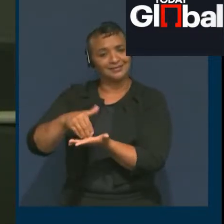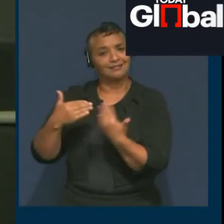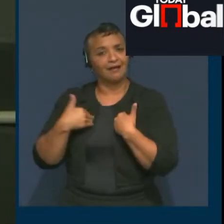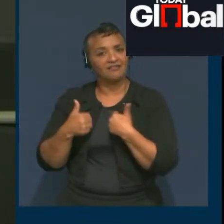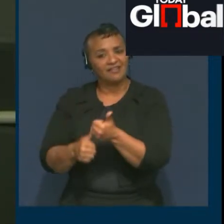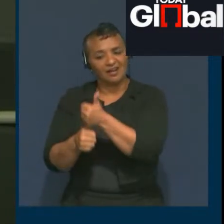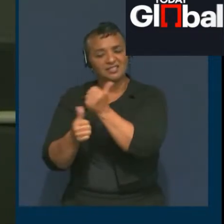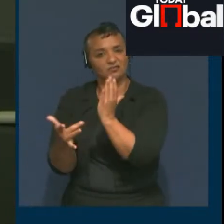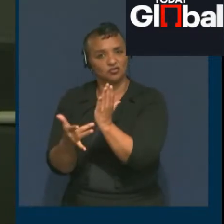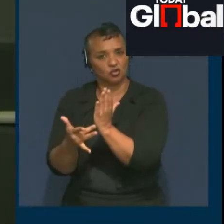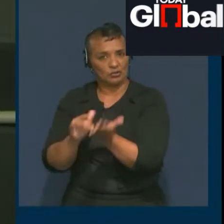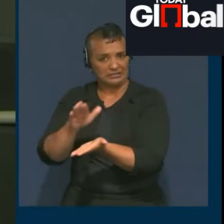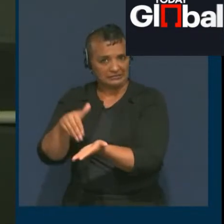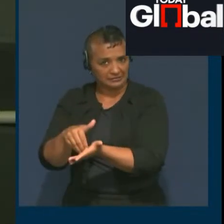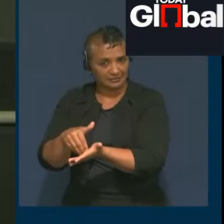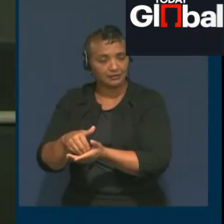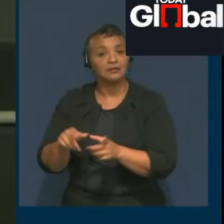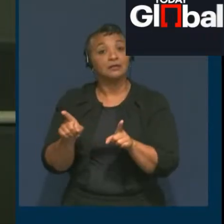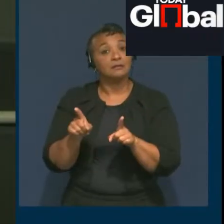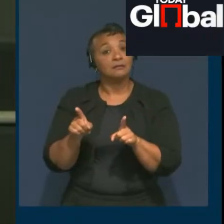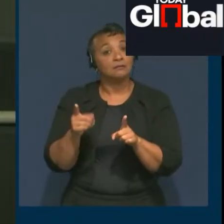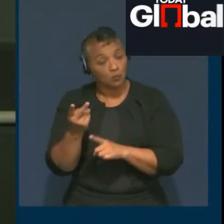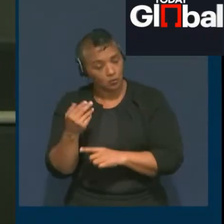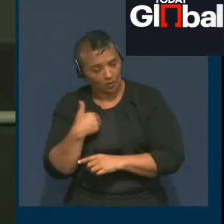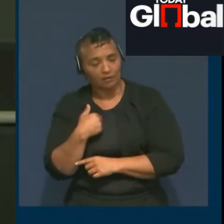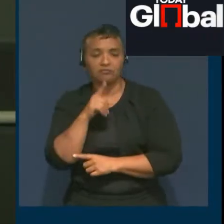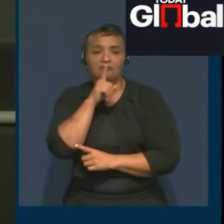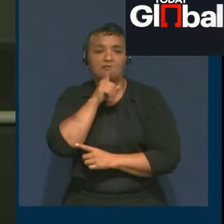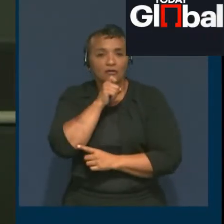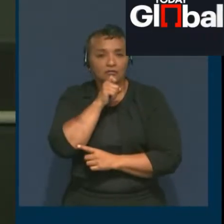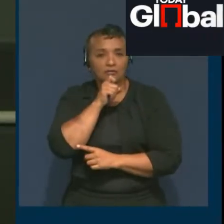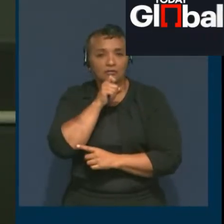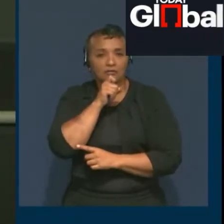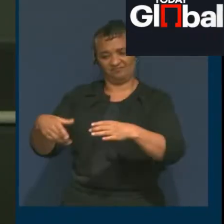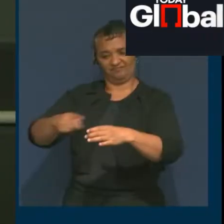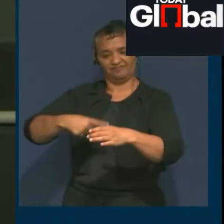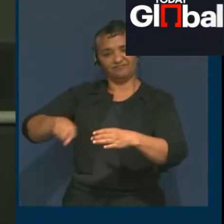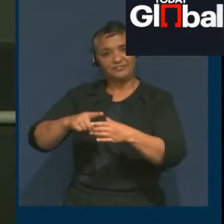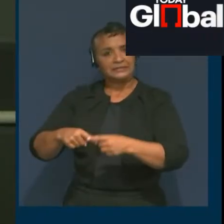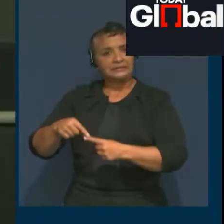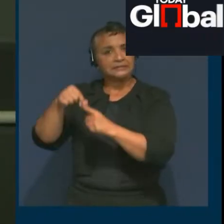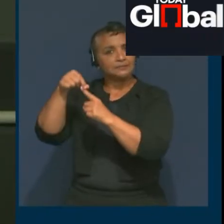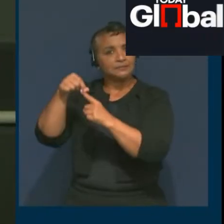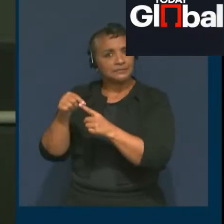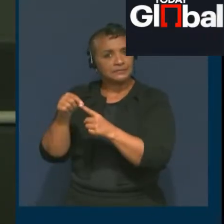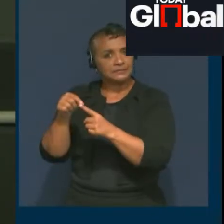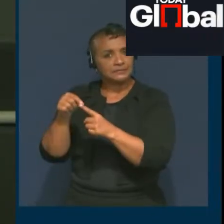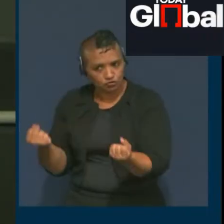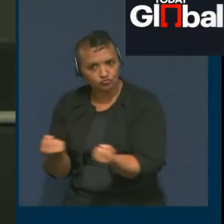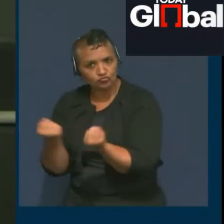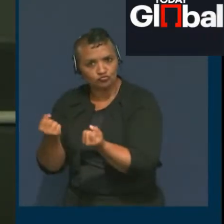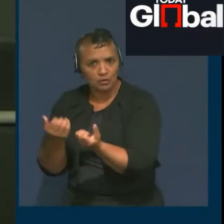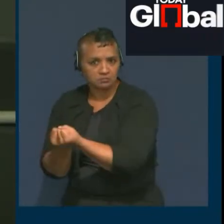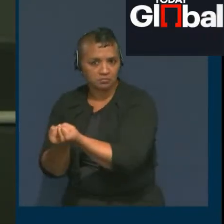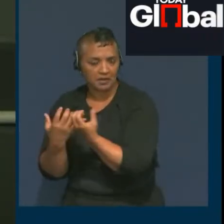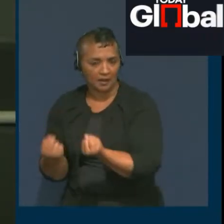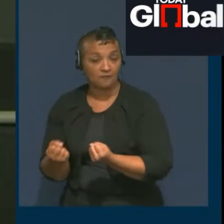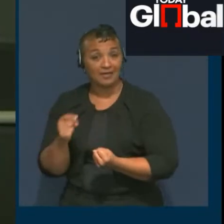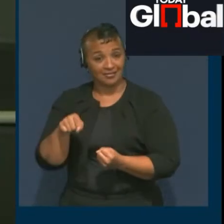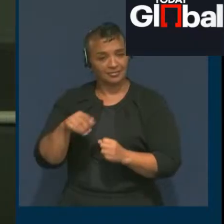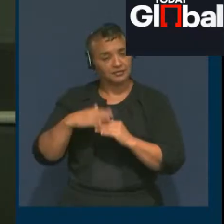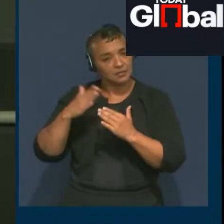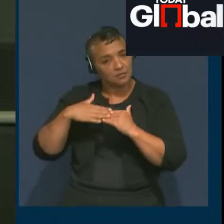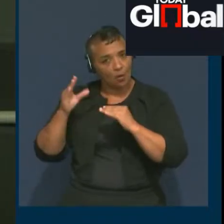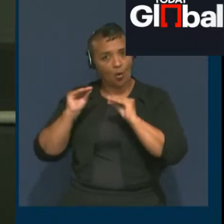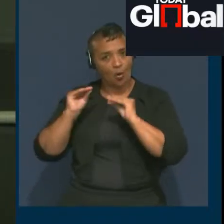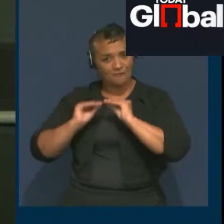Center MADA and the Qatar Society for the Rehabilitation of Special Needs, play an important role in providing education,